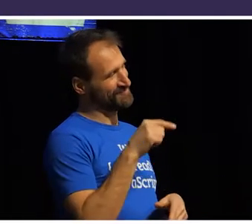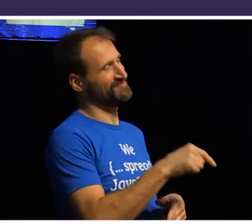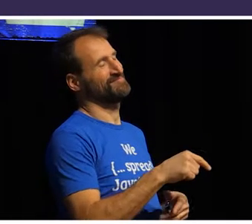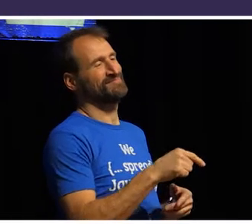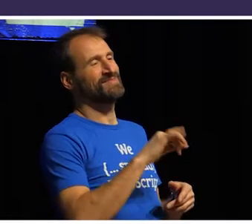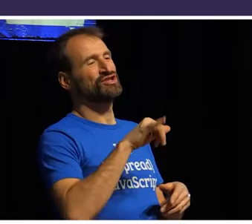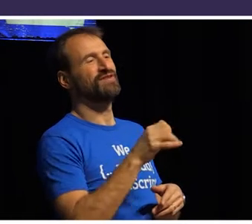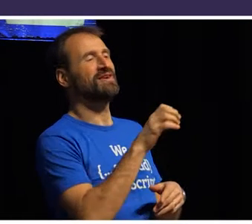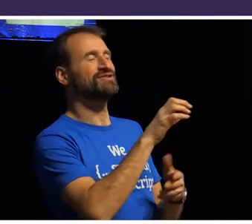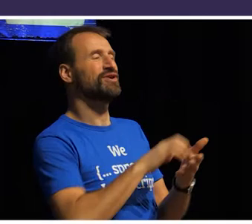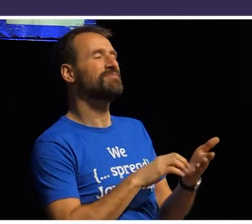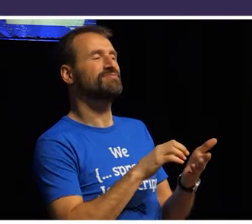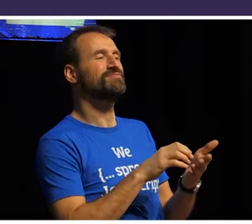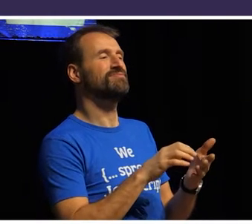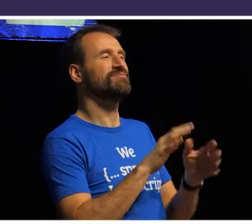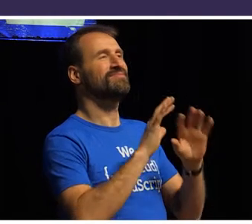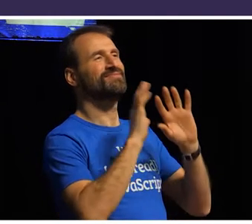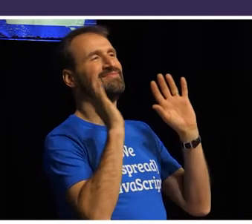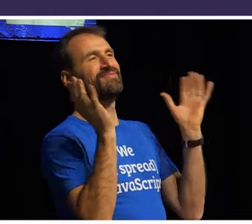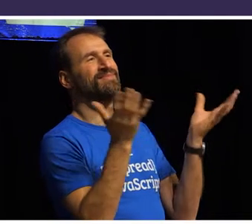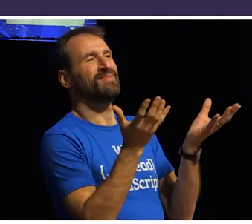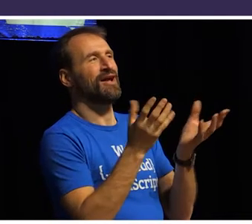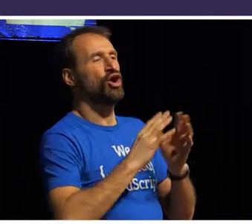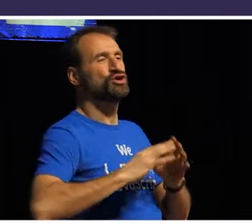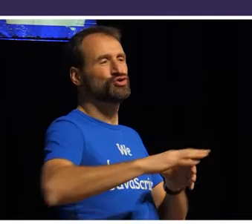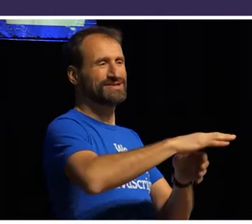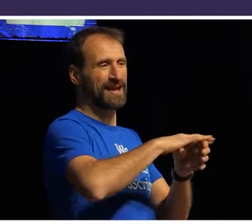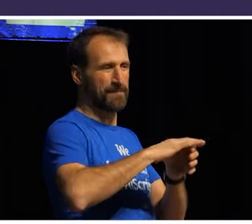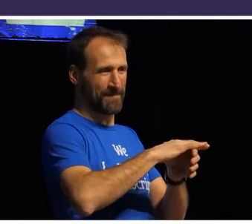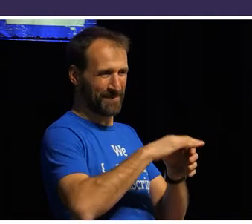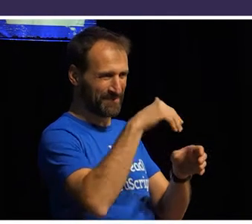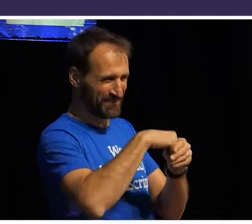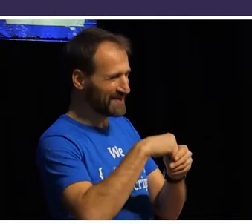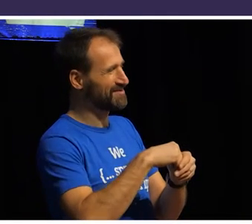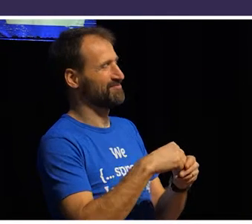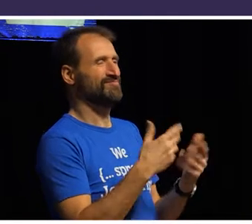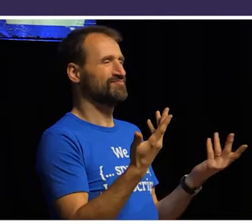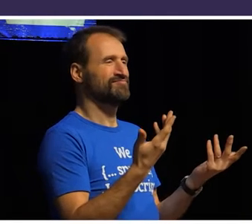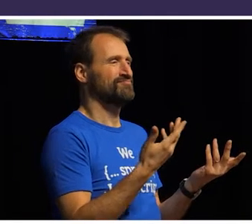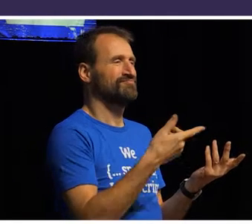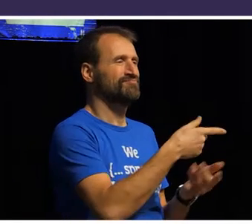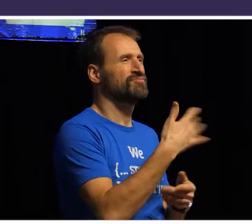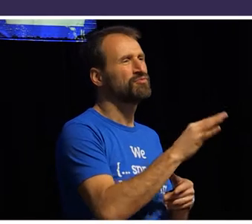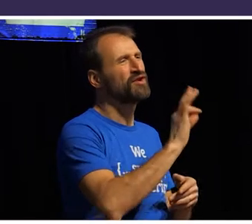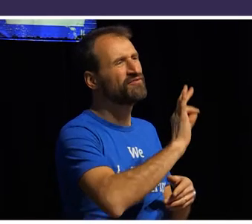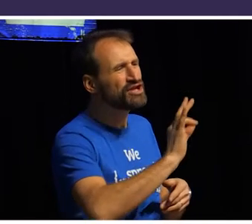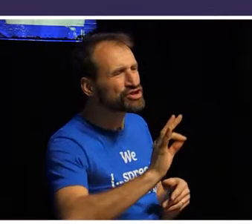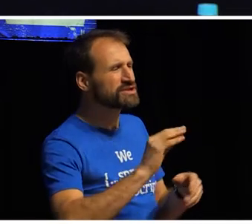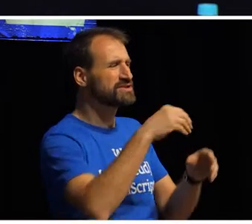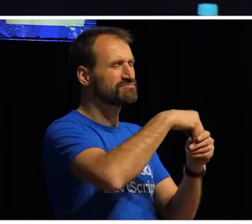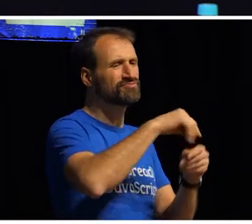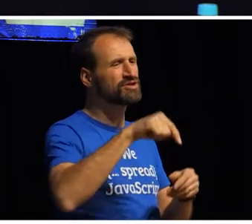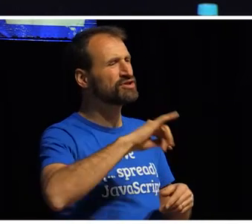our packages our libraries then PME node you know it doesn't matter if you use Bower if you use JavaScript levers if you just downloaded jQuery